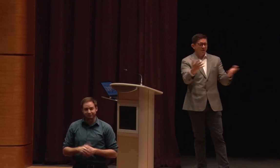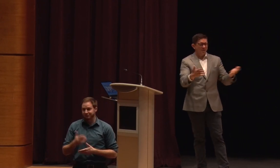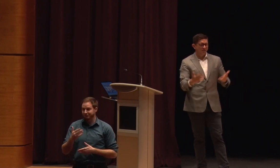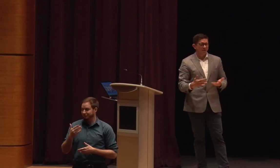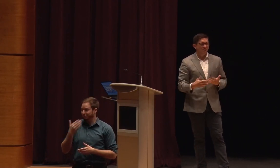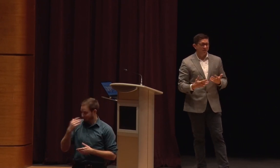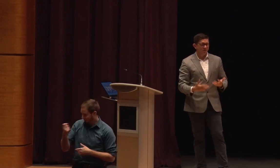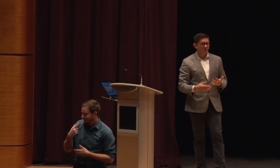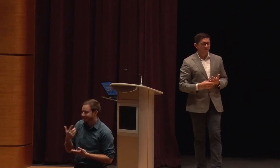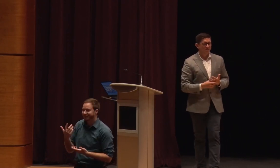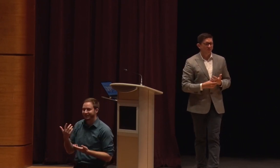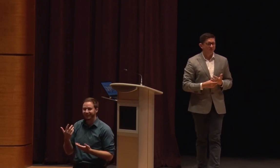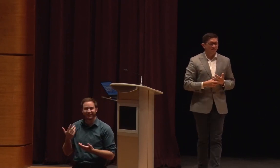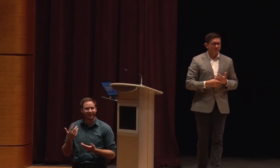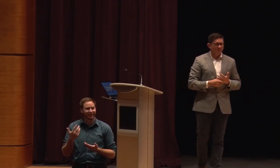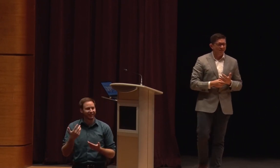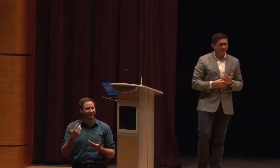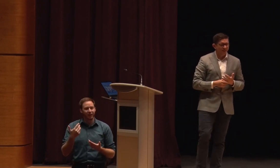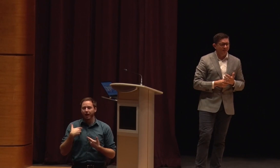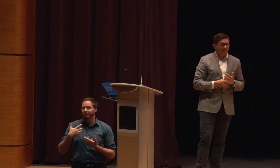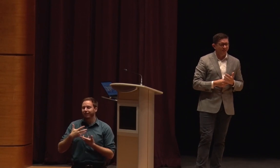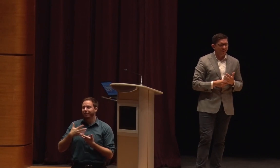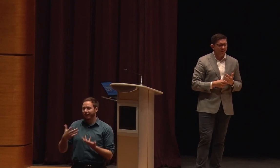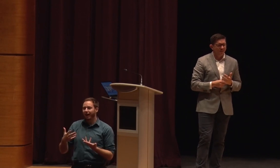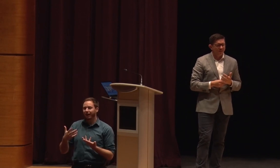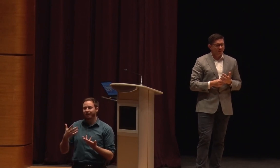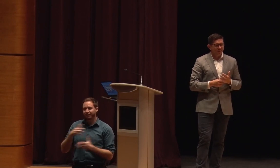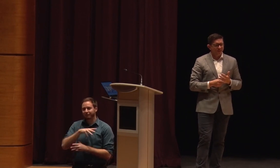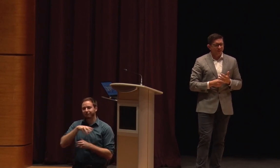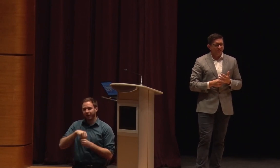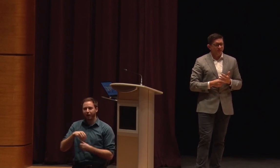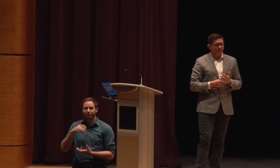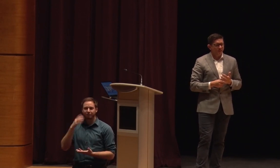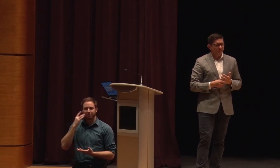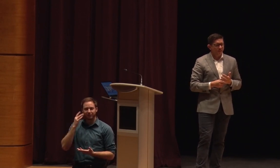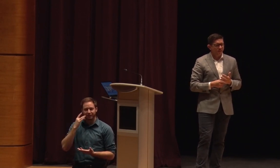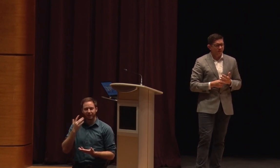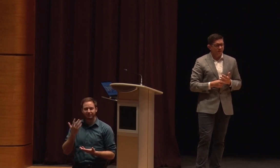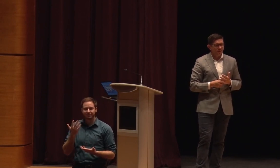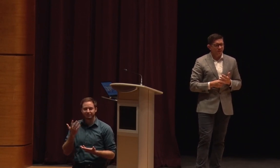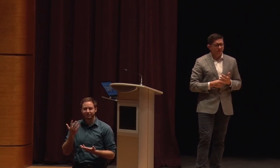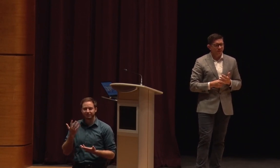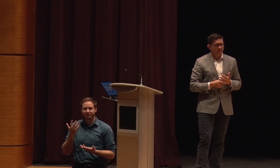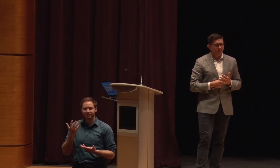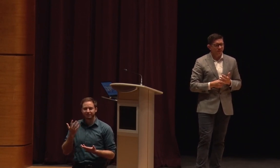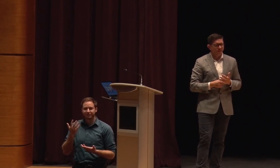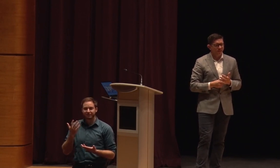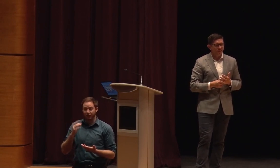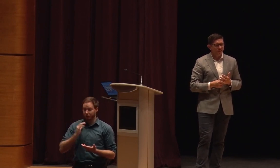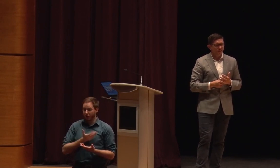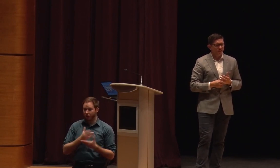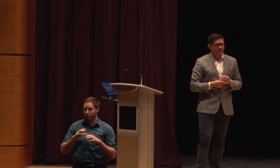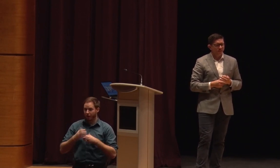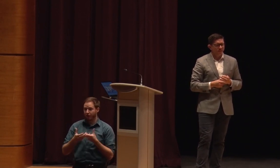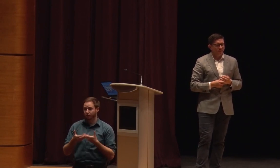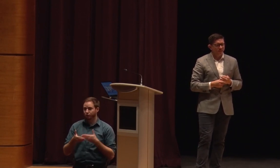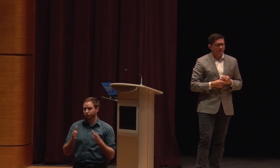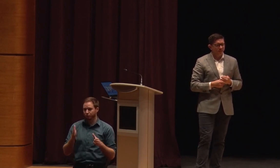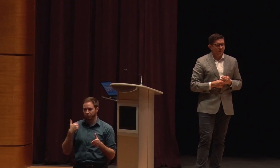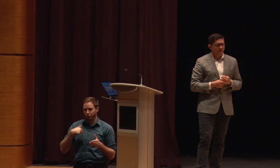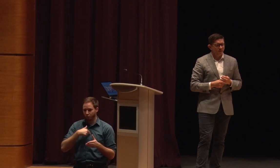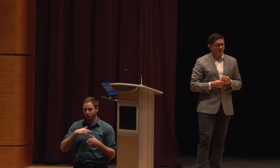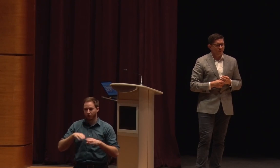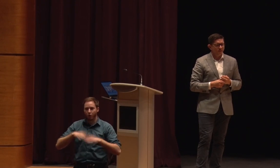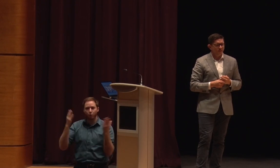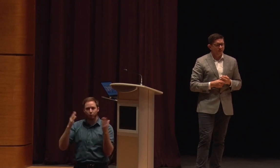Good question. Just, I mean, how do you teach that? There's a lot to it because in our classroom, since we're an